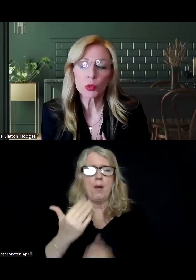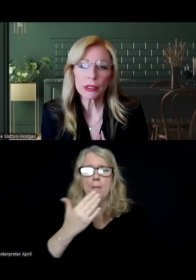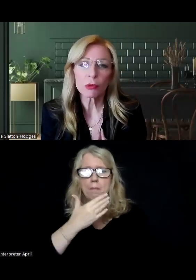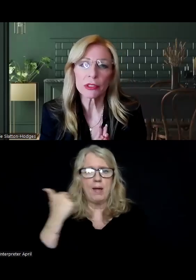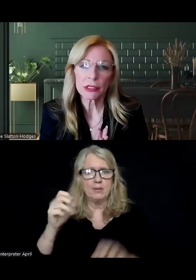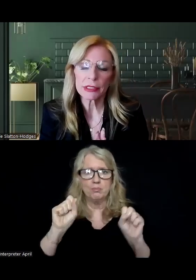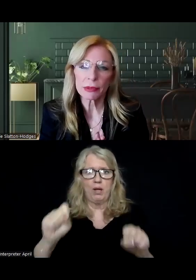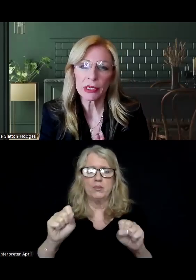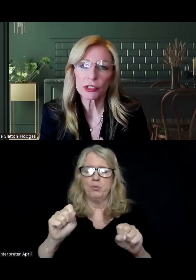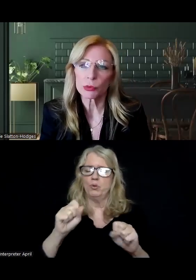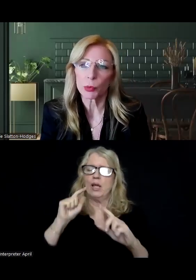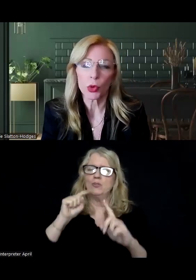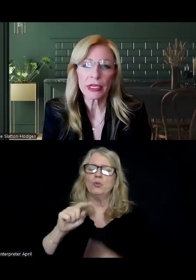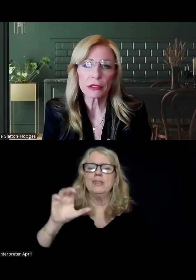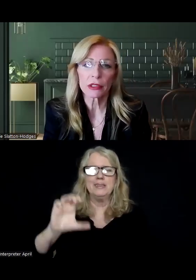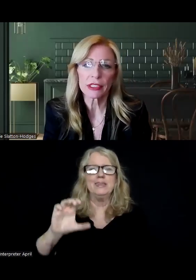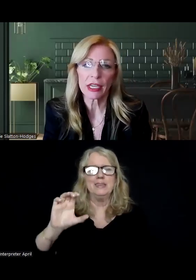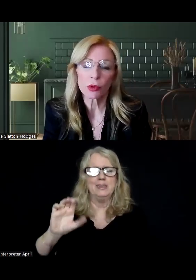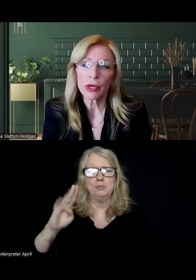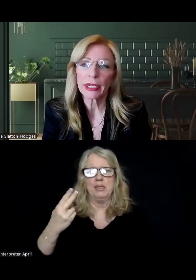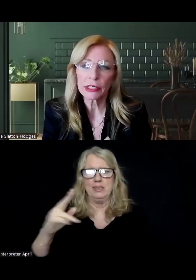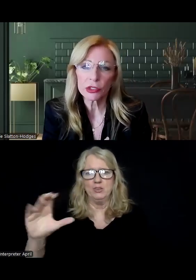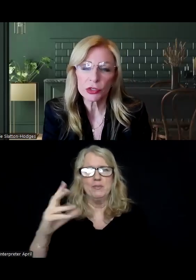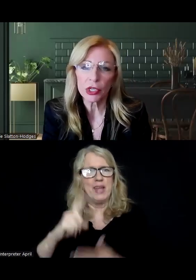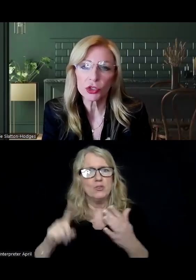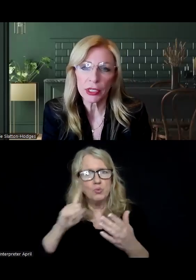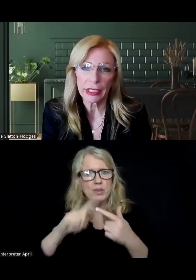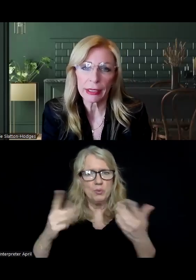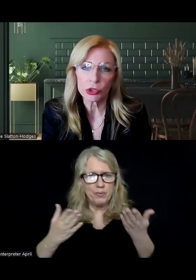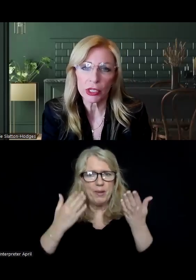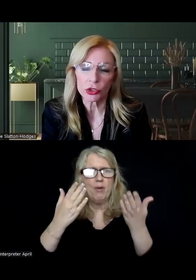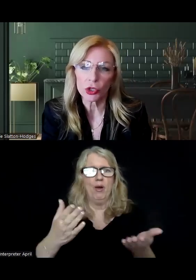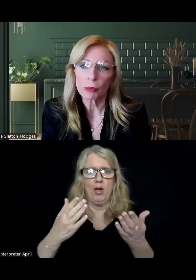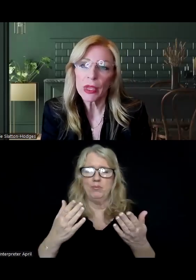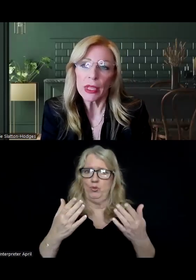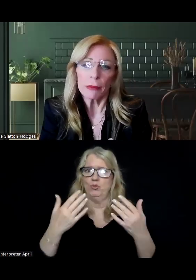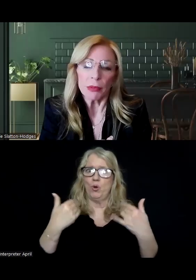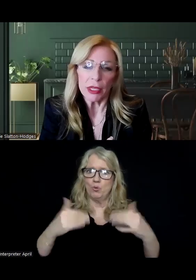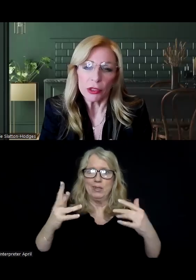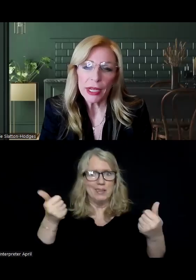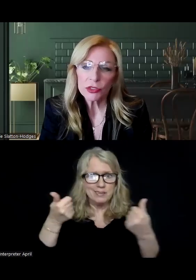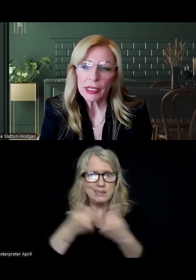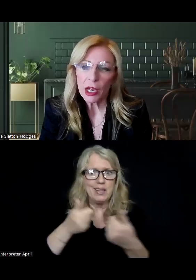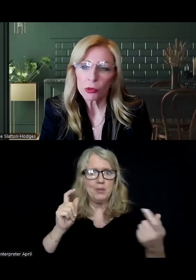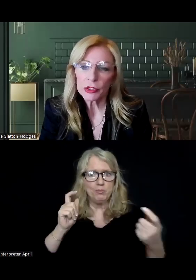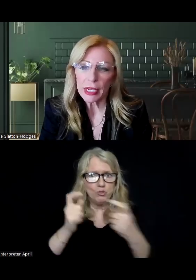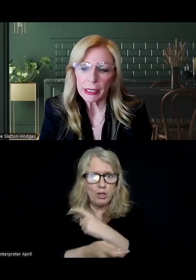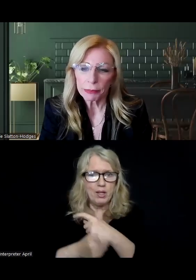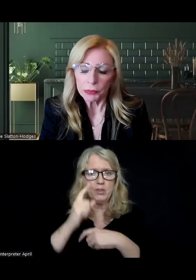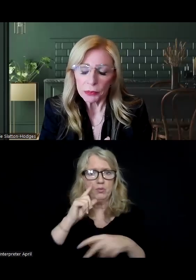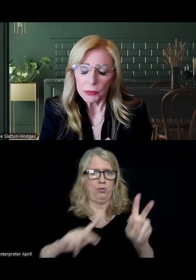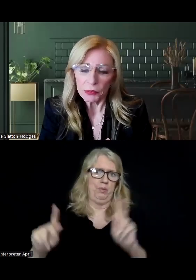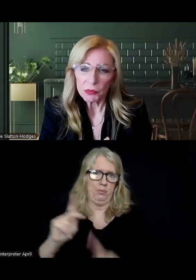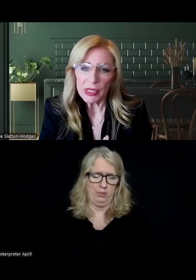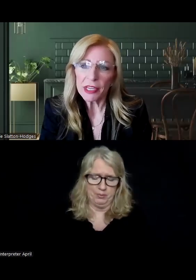that is really what CCBHCs bring to the table, and it is such a game changer. And the last thing I will